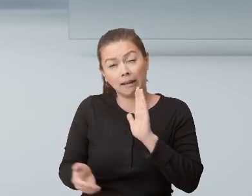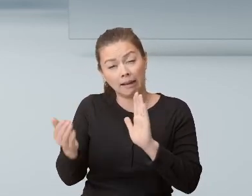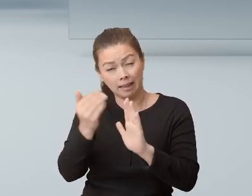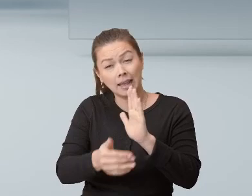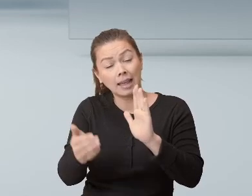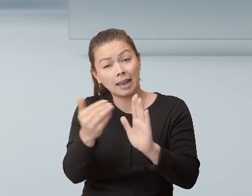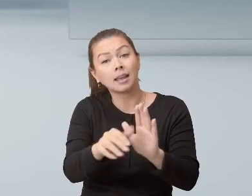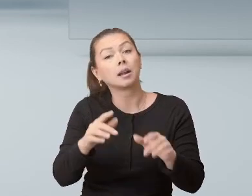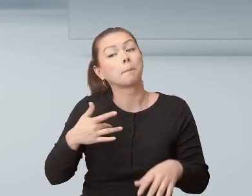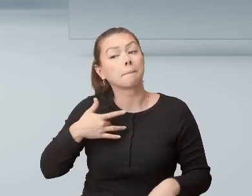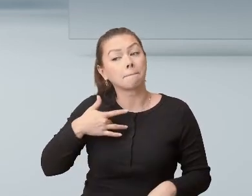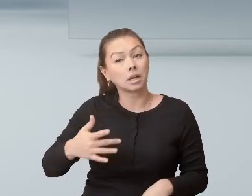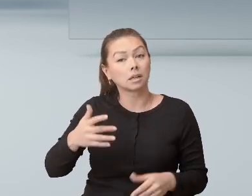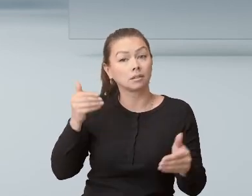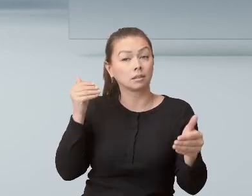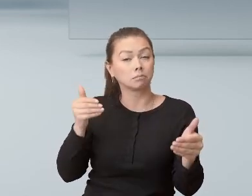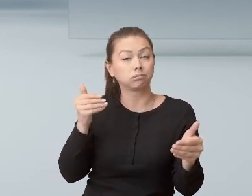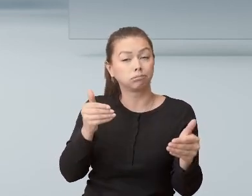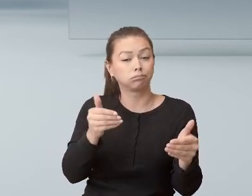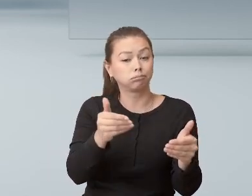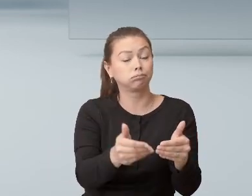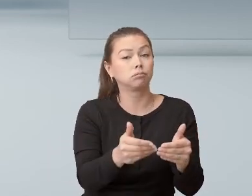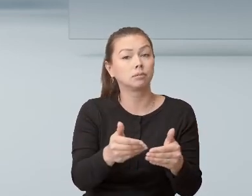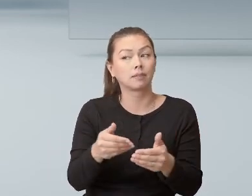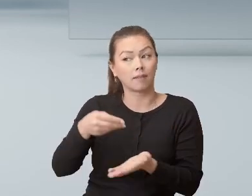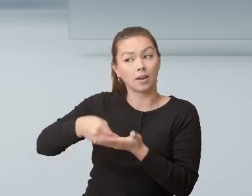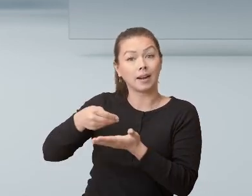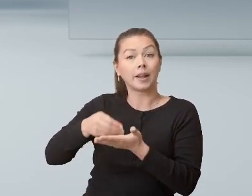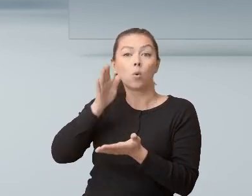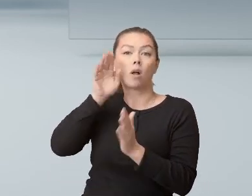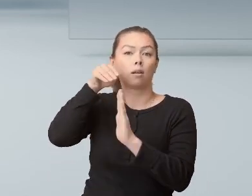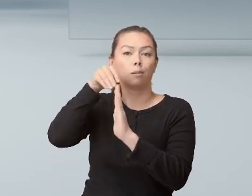gets closer, those types of fundings dry up because